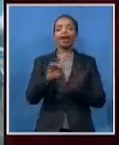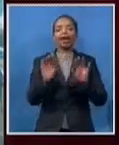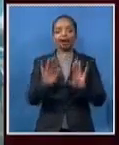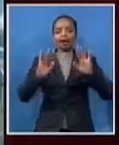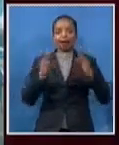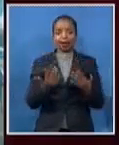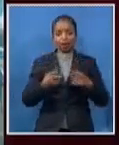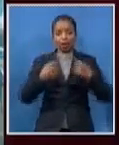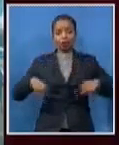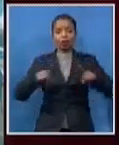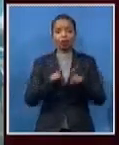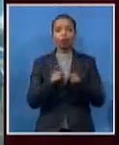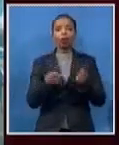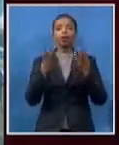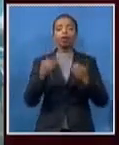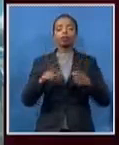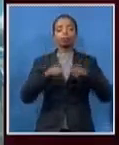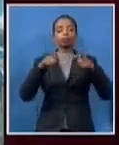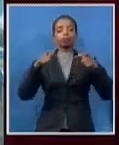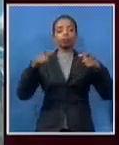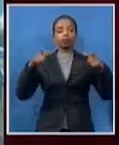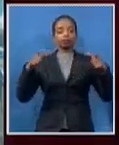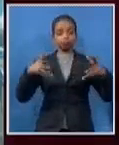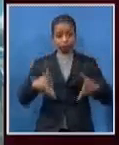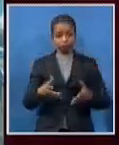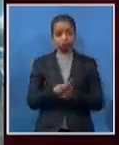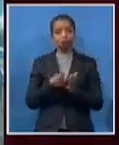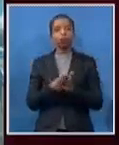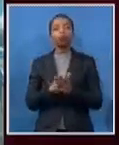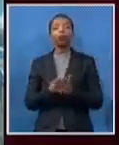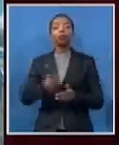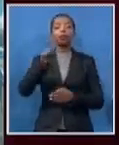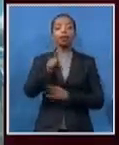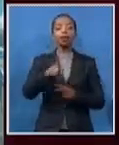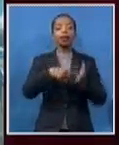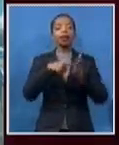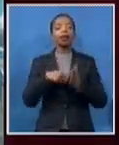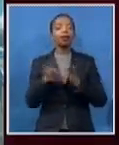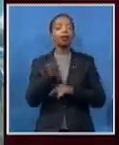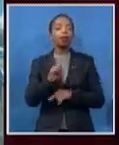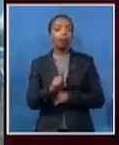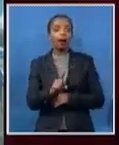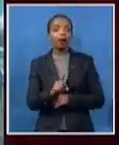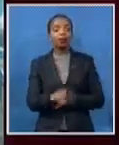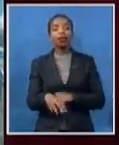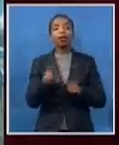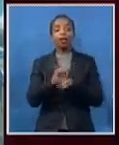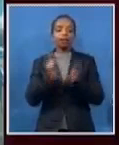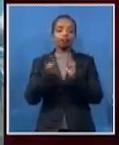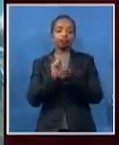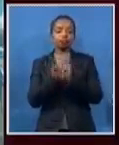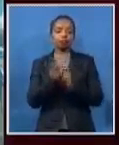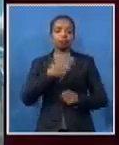economy. That will require a number of bold reforms by the government, and also how we become a much